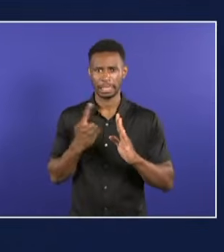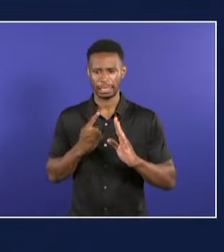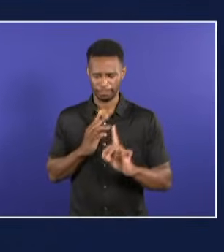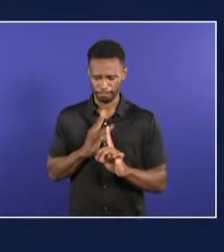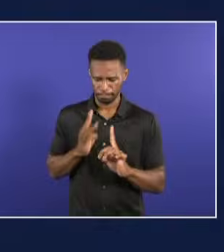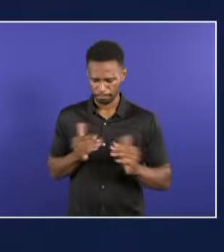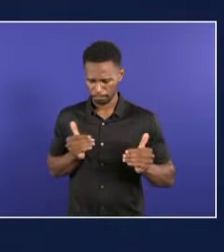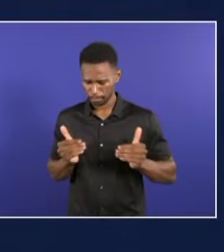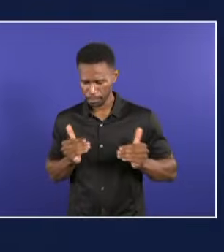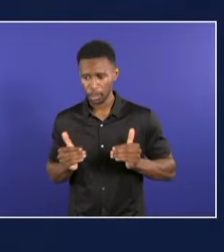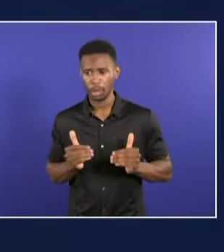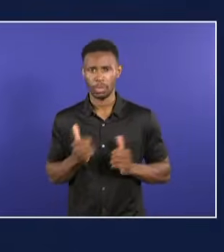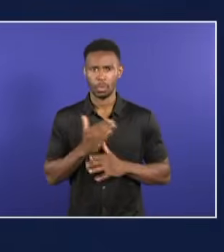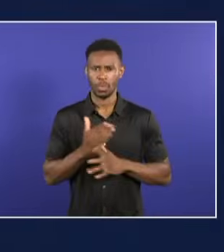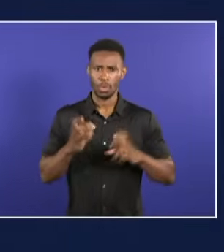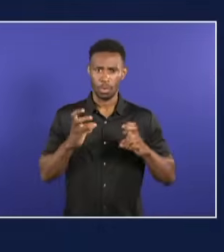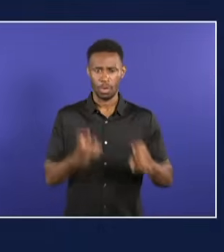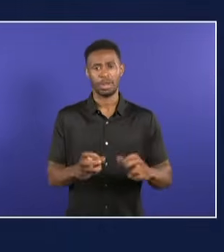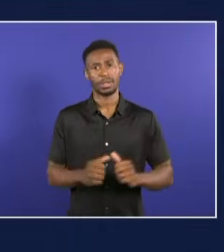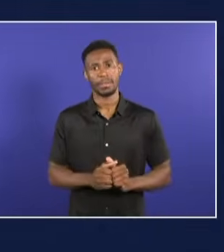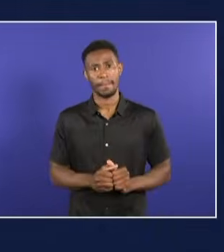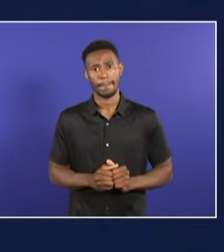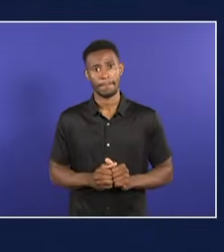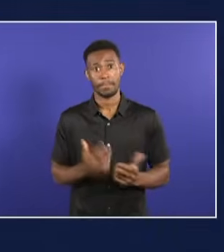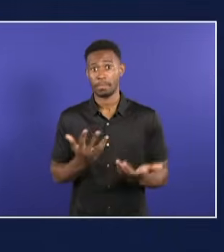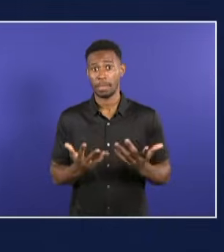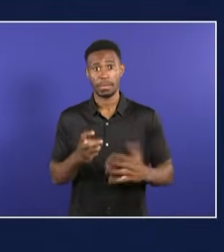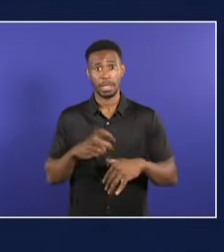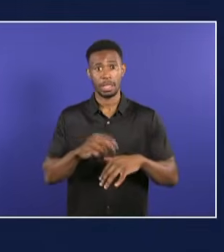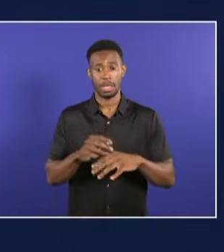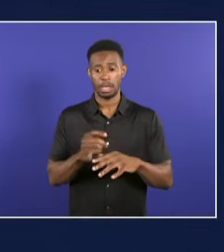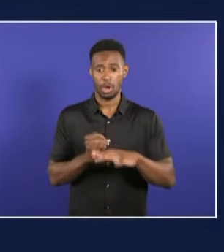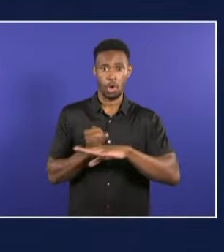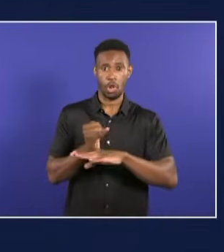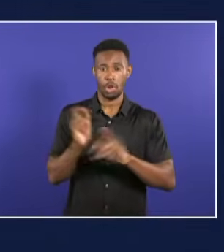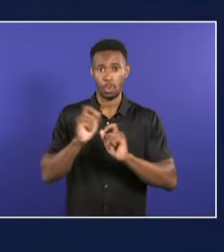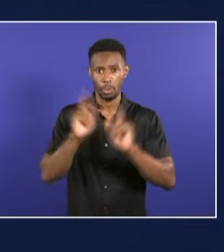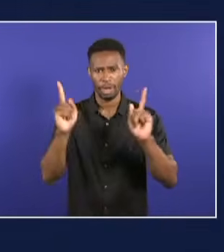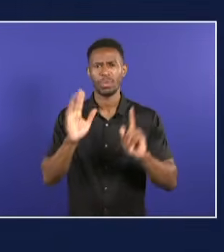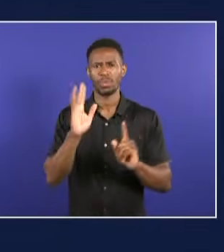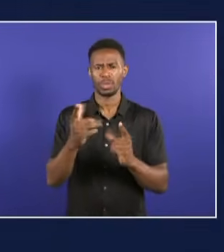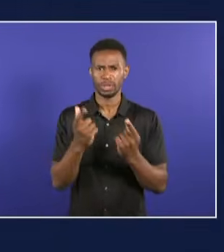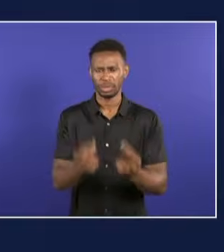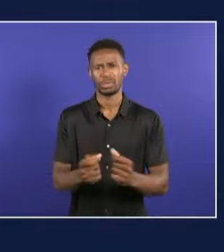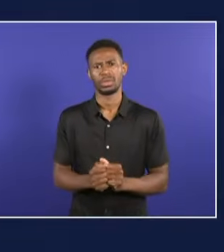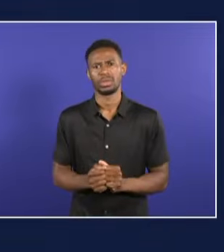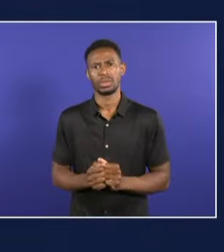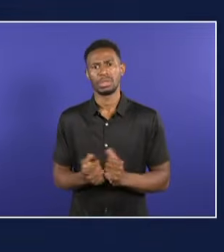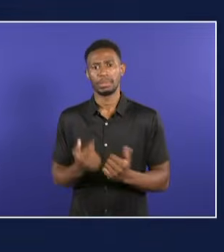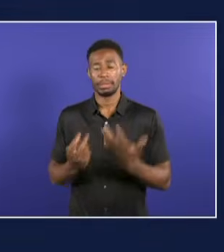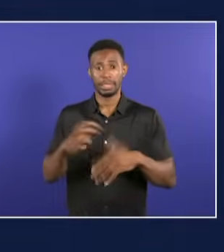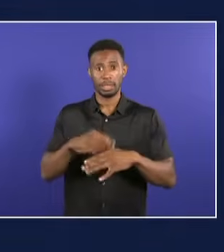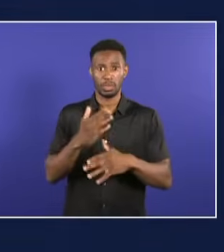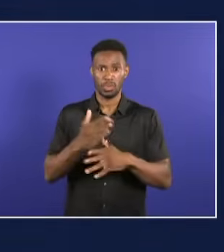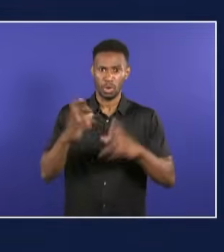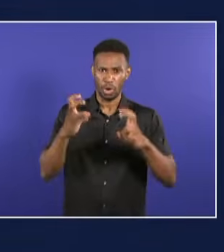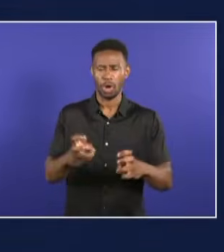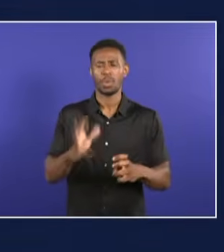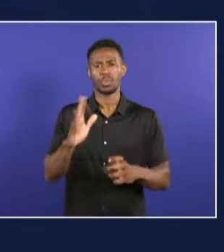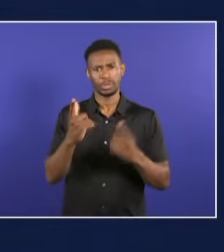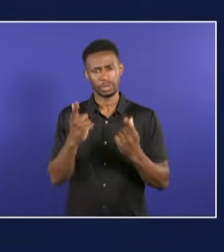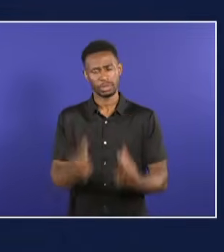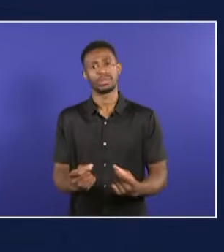us. We will get up earlier. We will walk further. We will work harder, because we